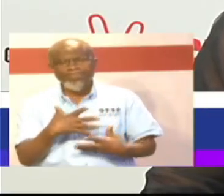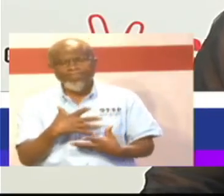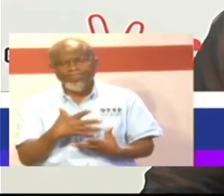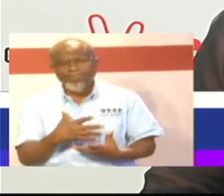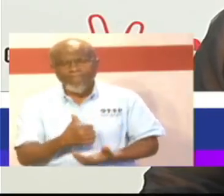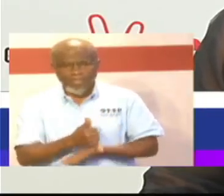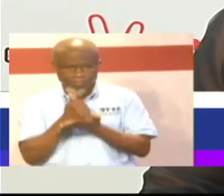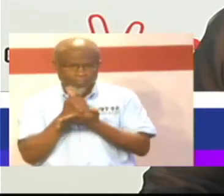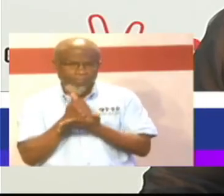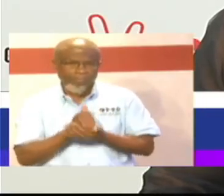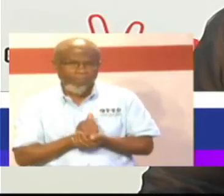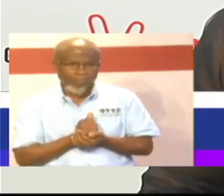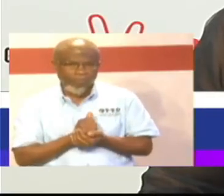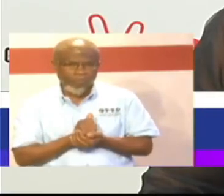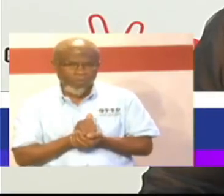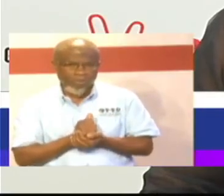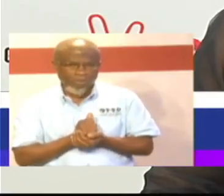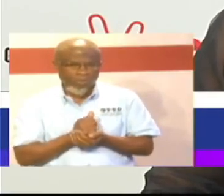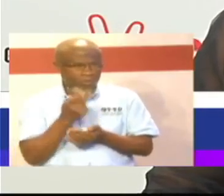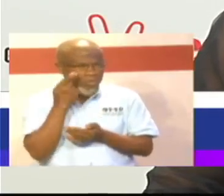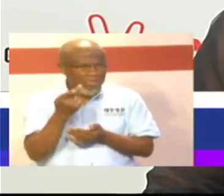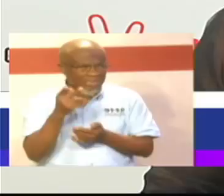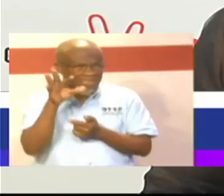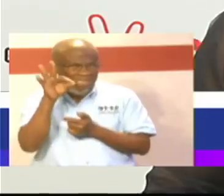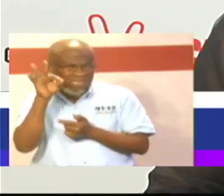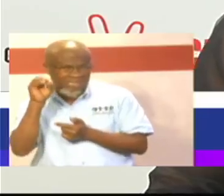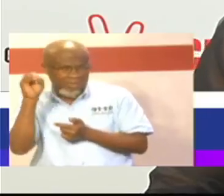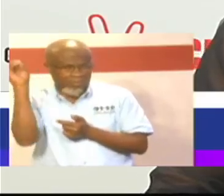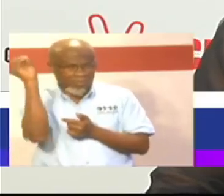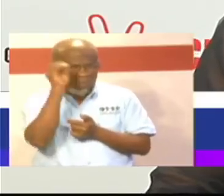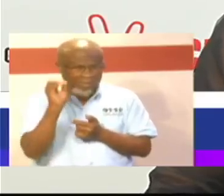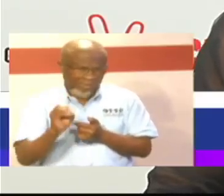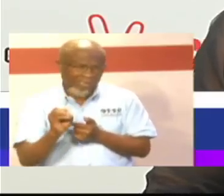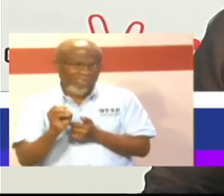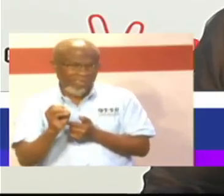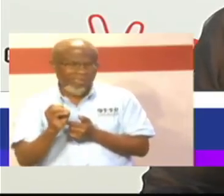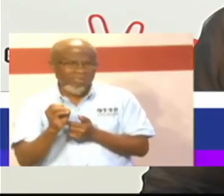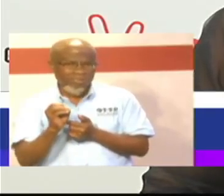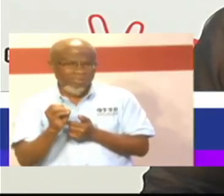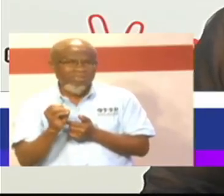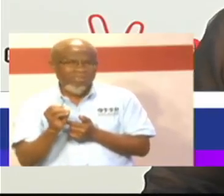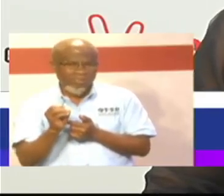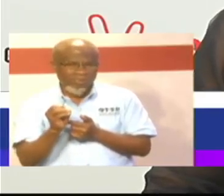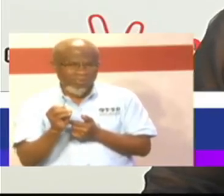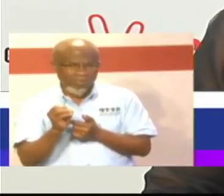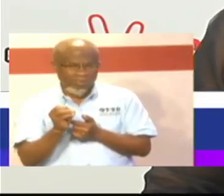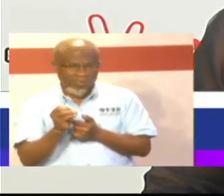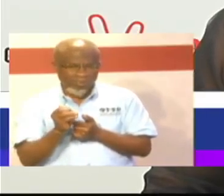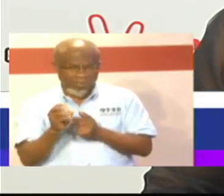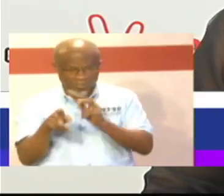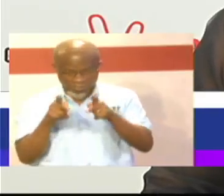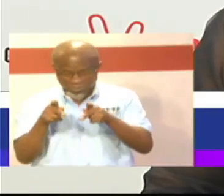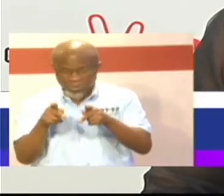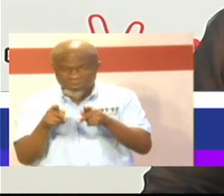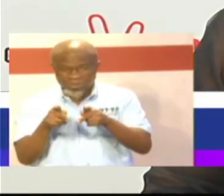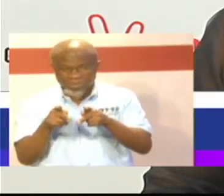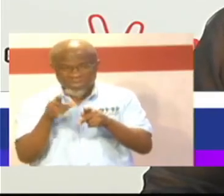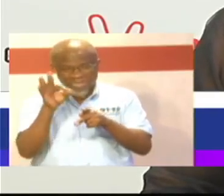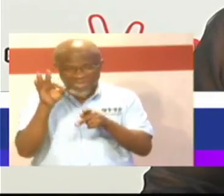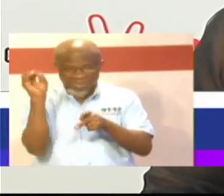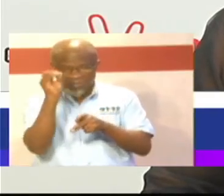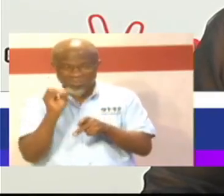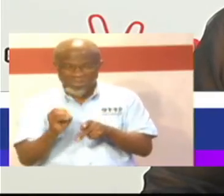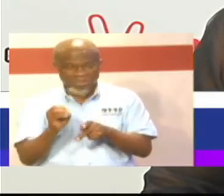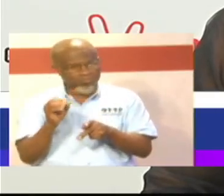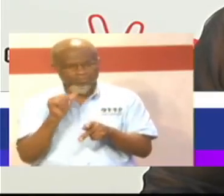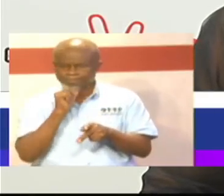that 90% of those persons, in excess of 90% on a daily basis, are unvaccinated